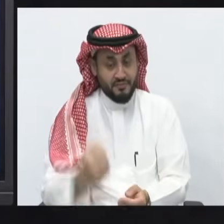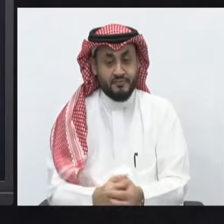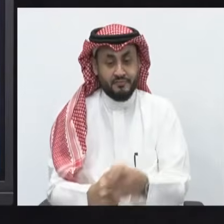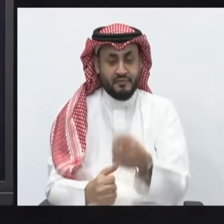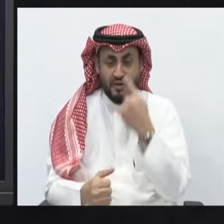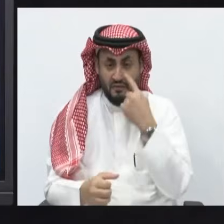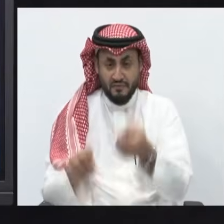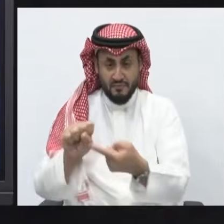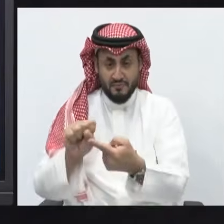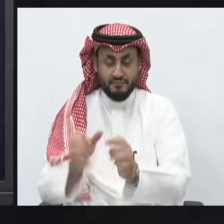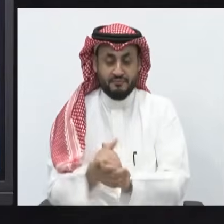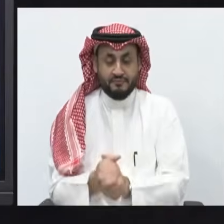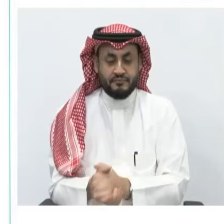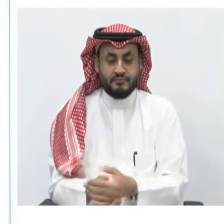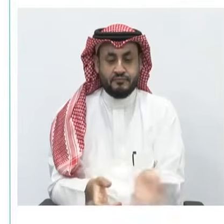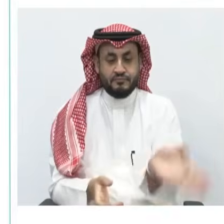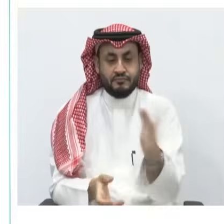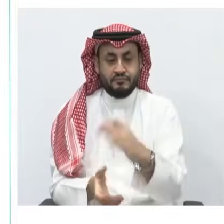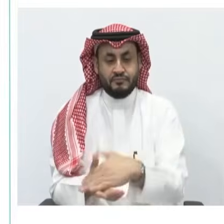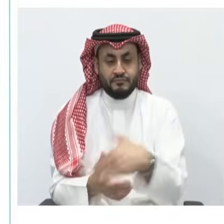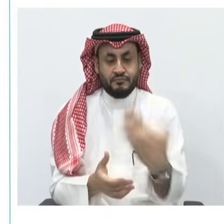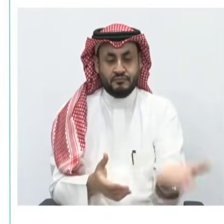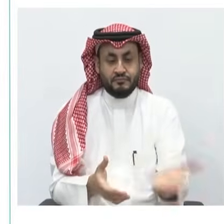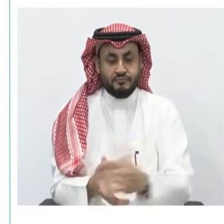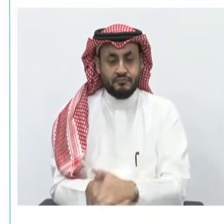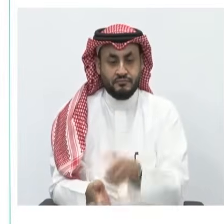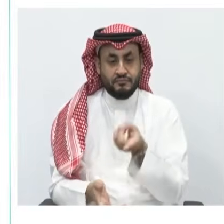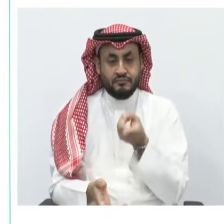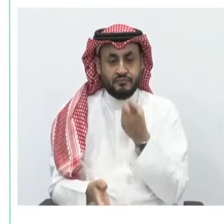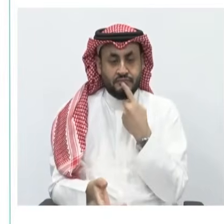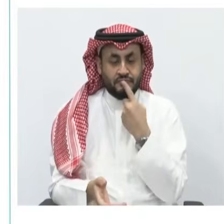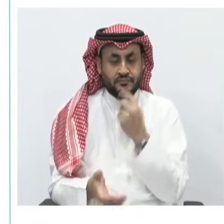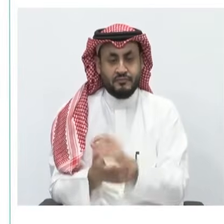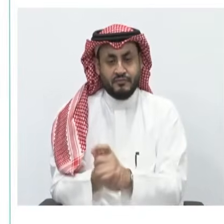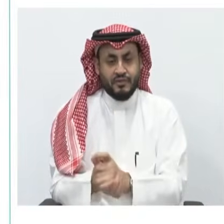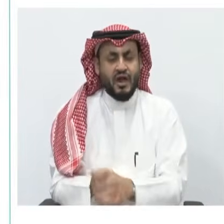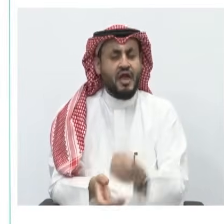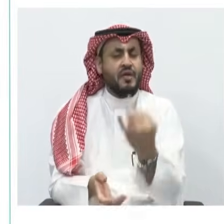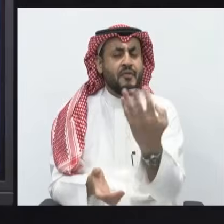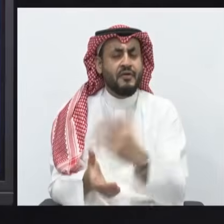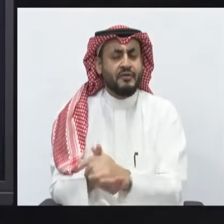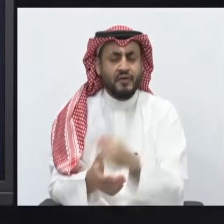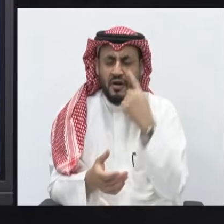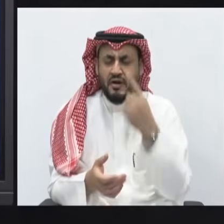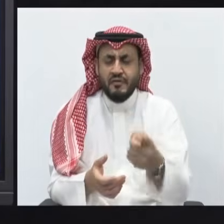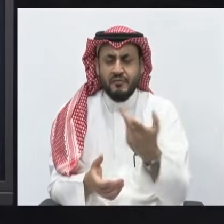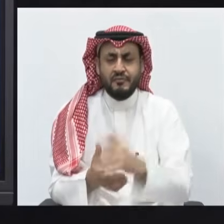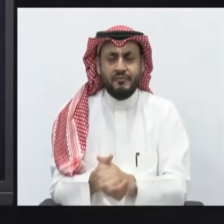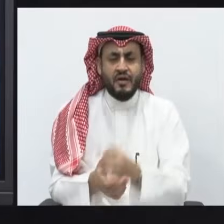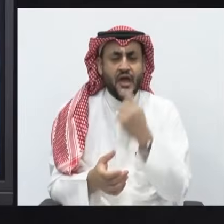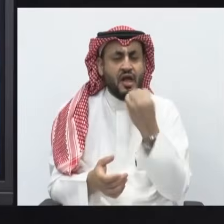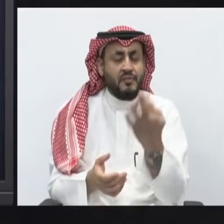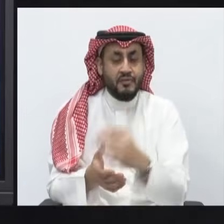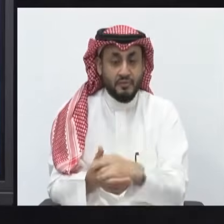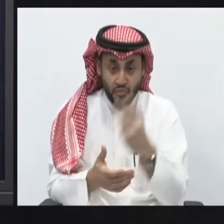shoulders. That's right. Okay. What about mouth? Mouth. Yes. Can you tell me how many